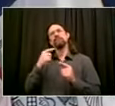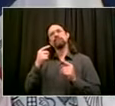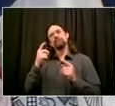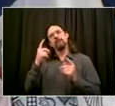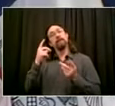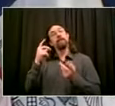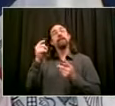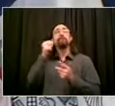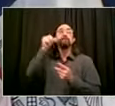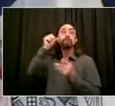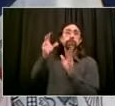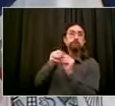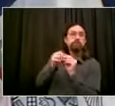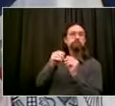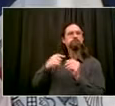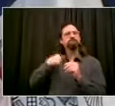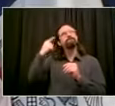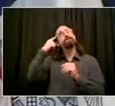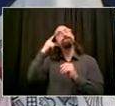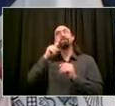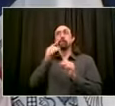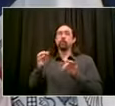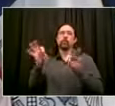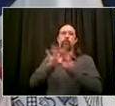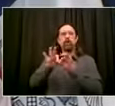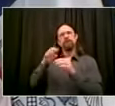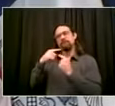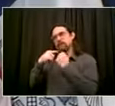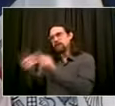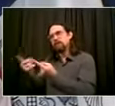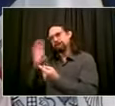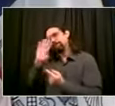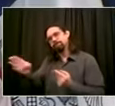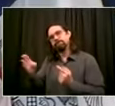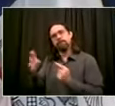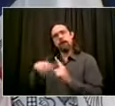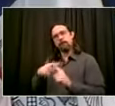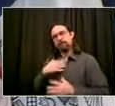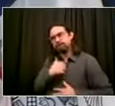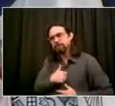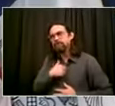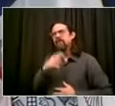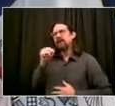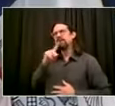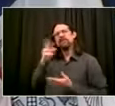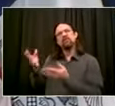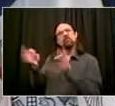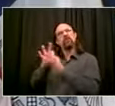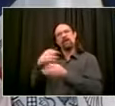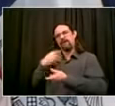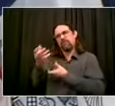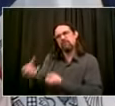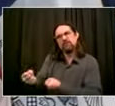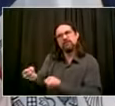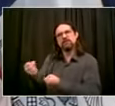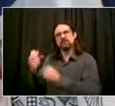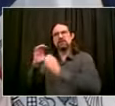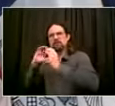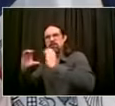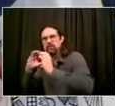so many mixed messages from Washington, D.C. And I think the number one takeaway from the meeting was more dialogue, more